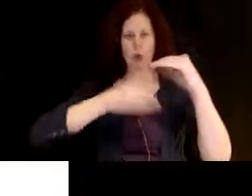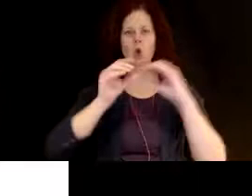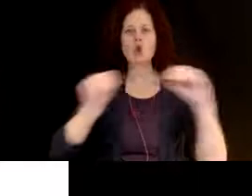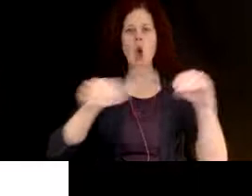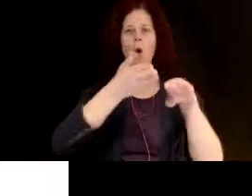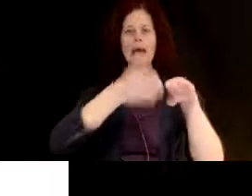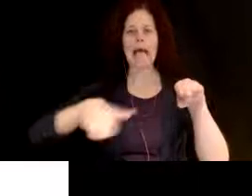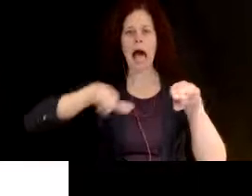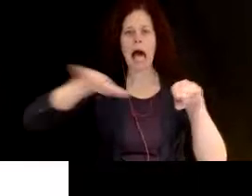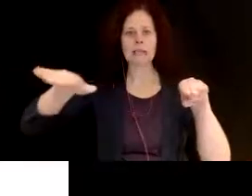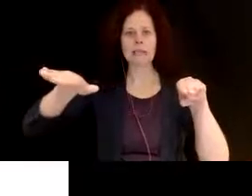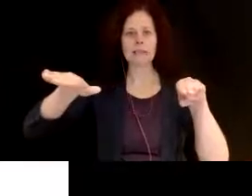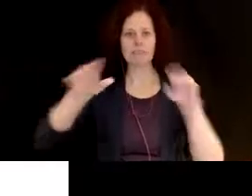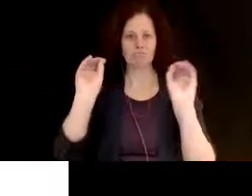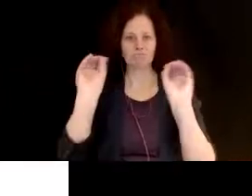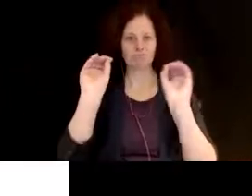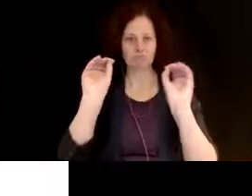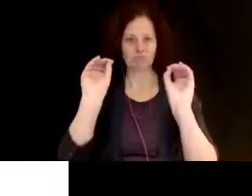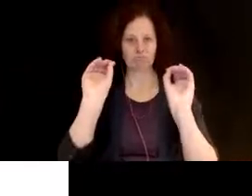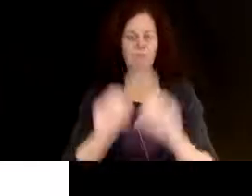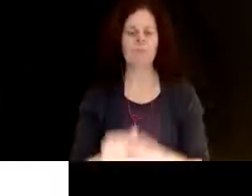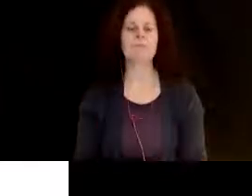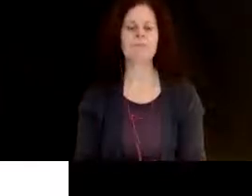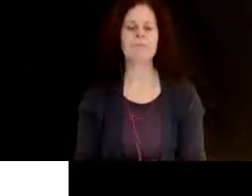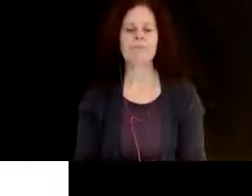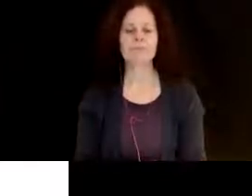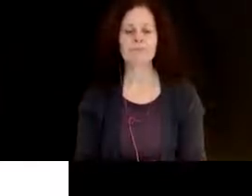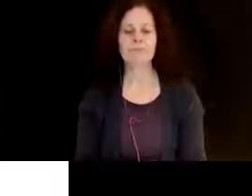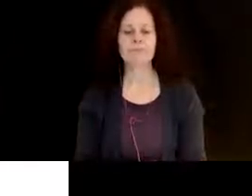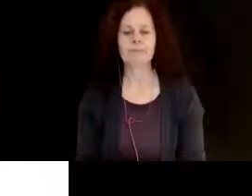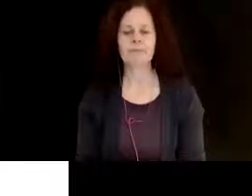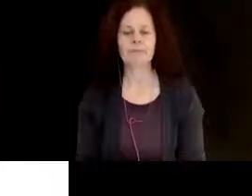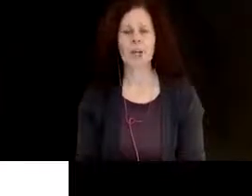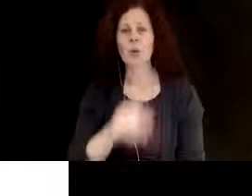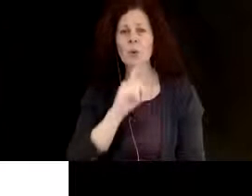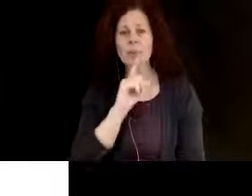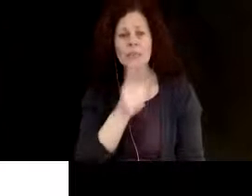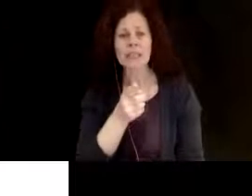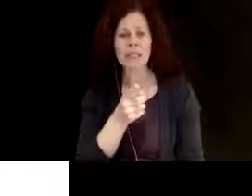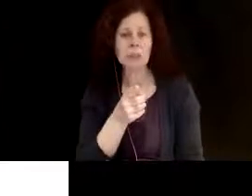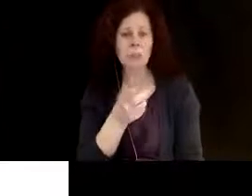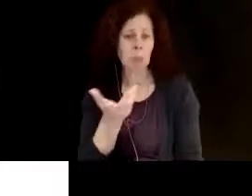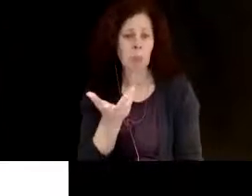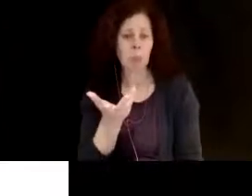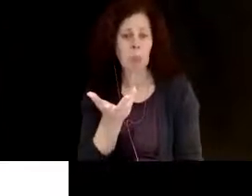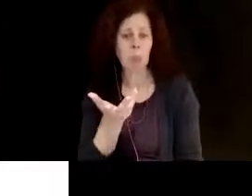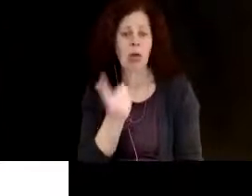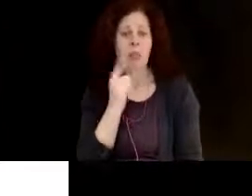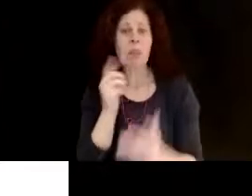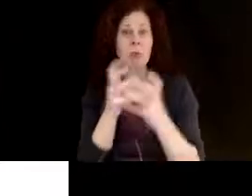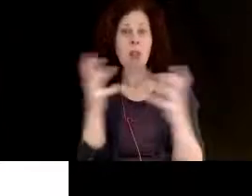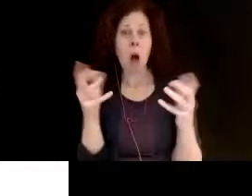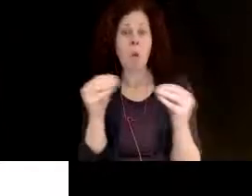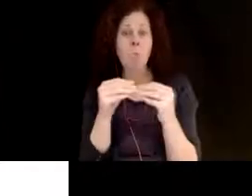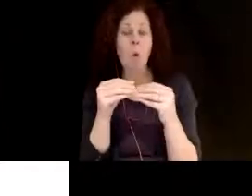that progress has been made. And there's much more infrastructure that is accessible than 30 years ago. But